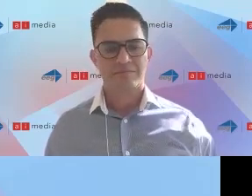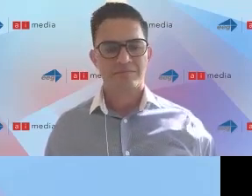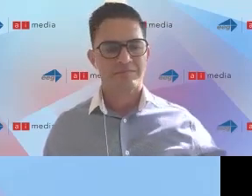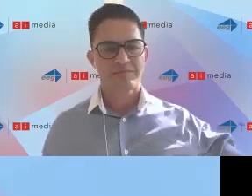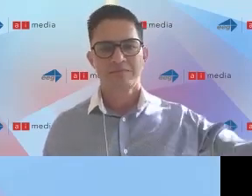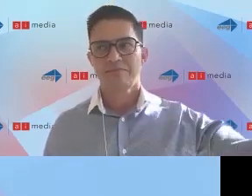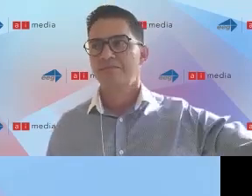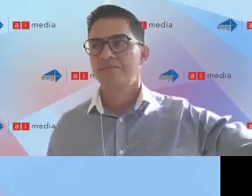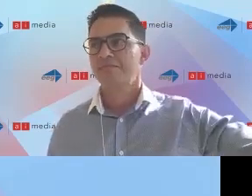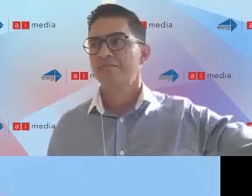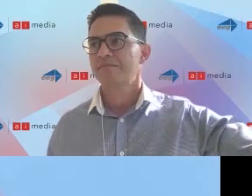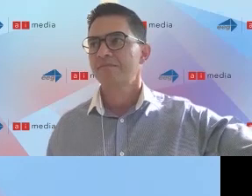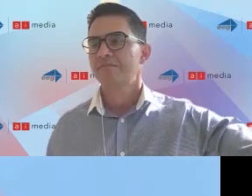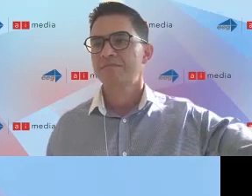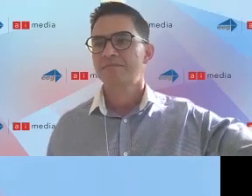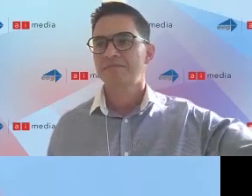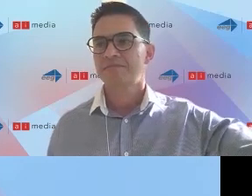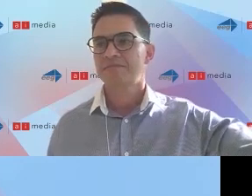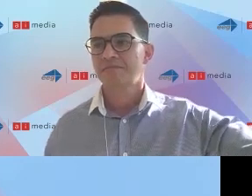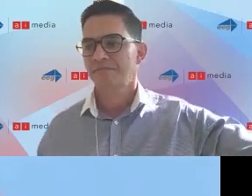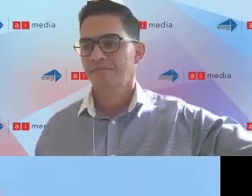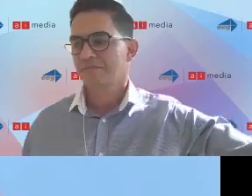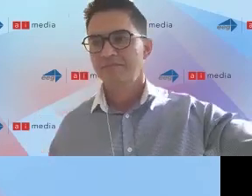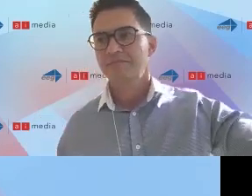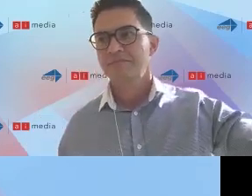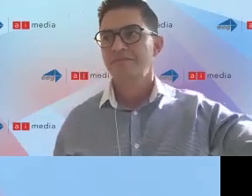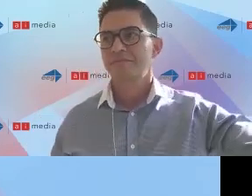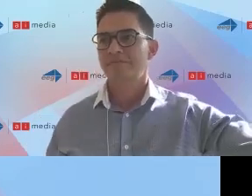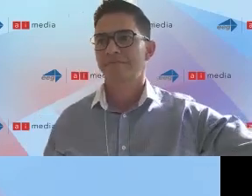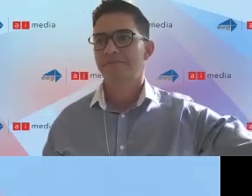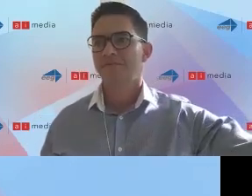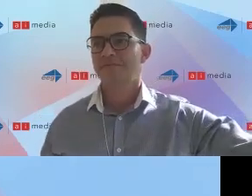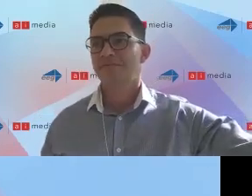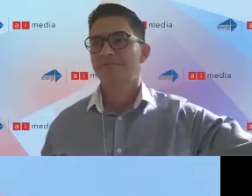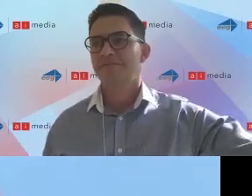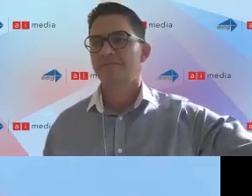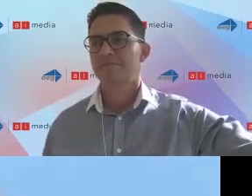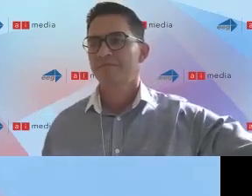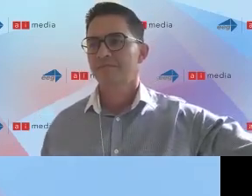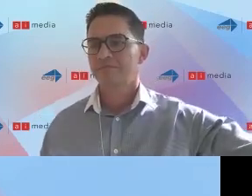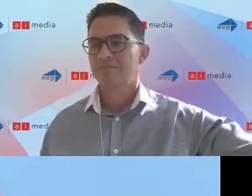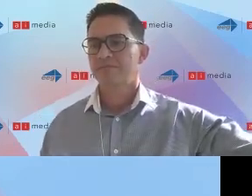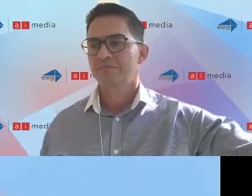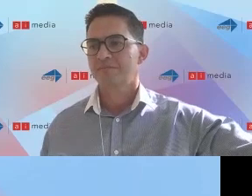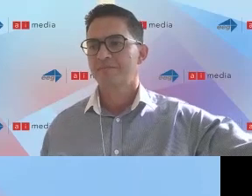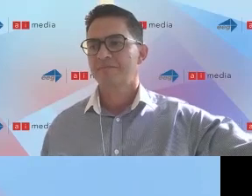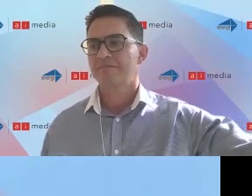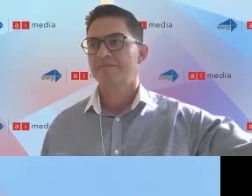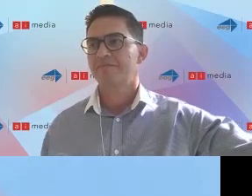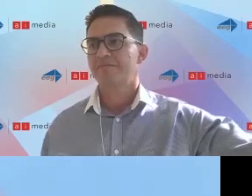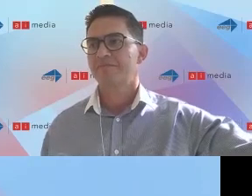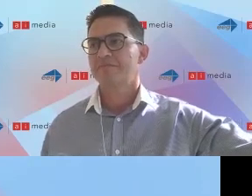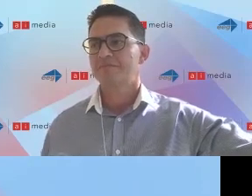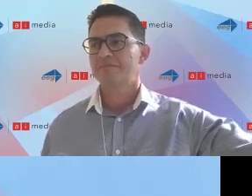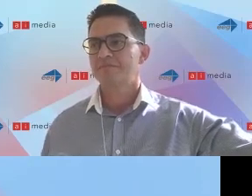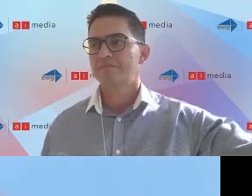like-minded customers, while we also look to scale. Through our CRM systems and voice of the customer surveys, we have access to